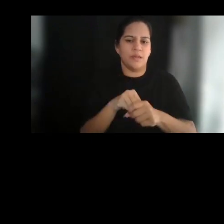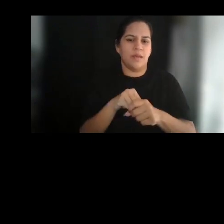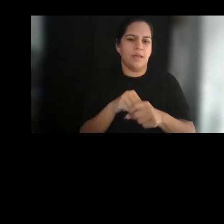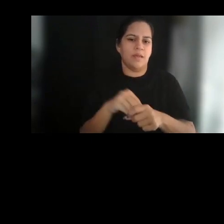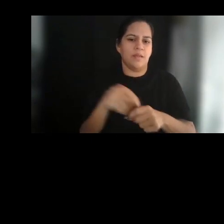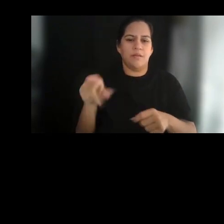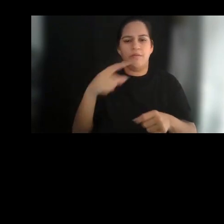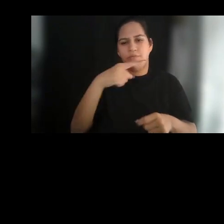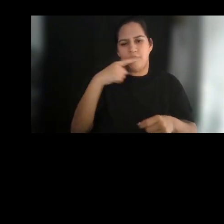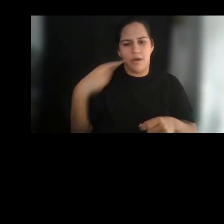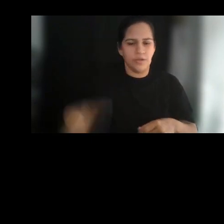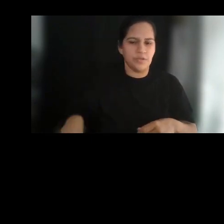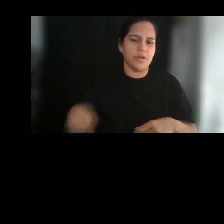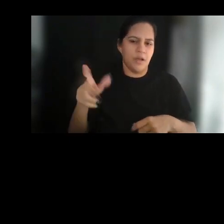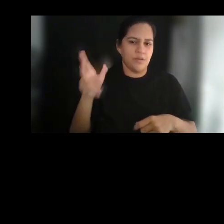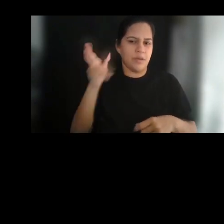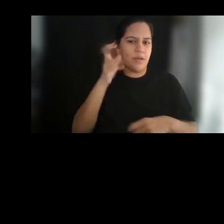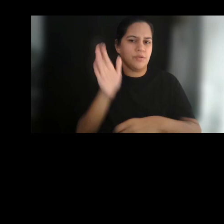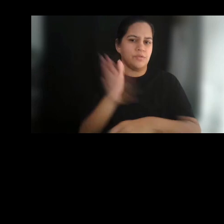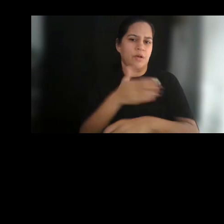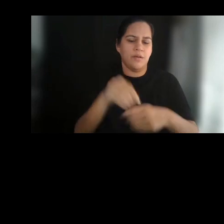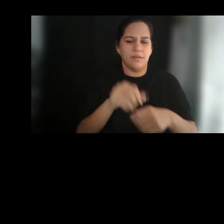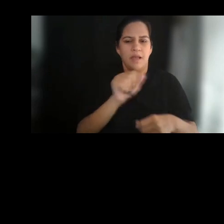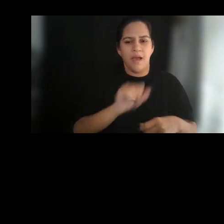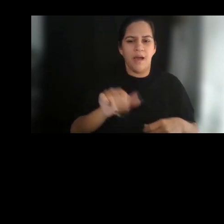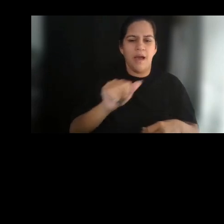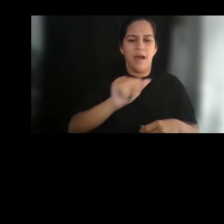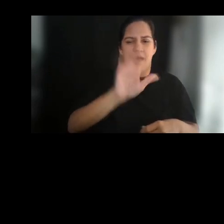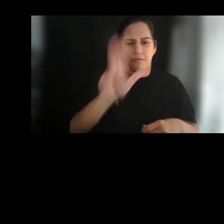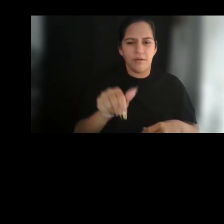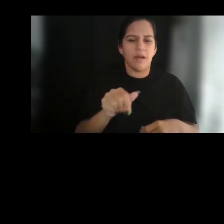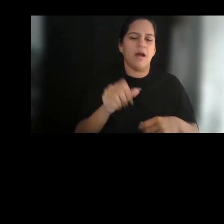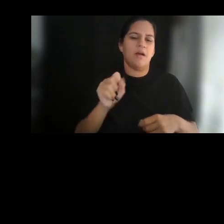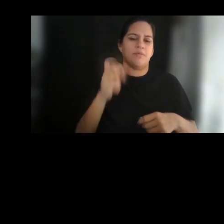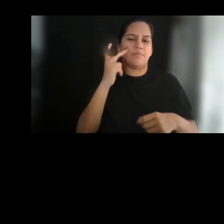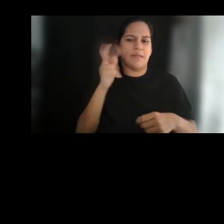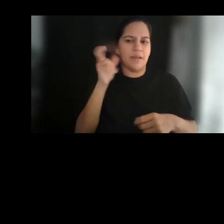in Africa. You can hear her songs in Japan.